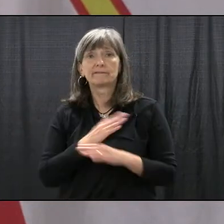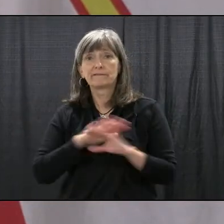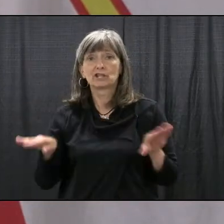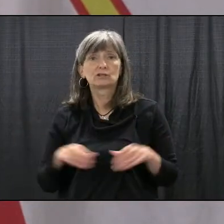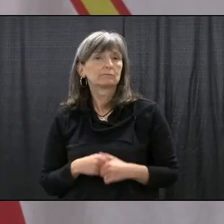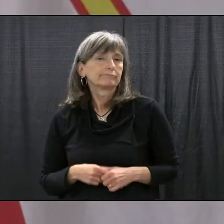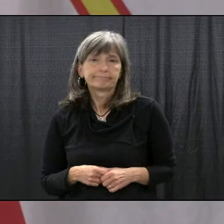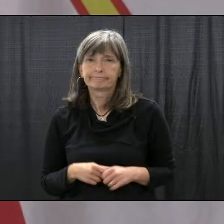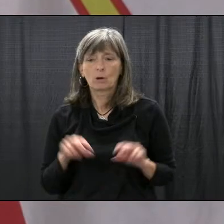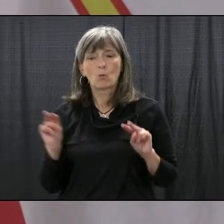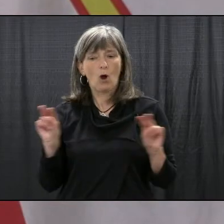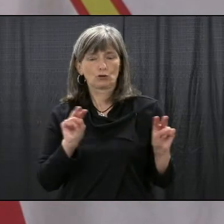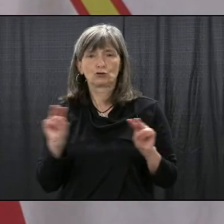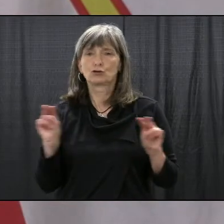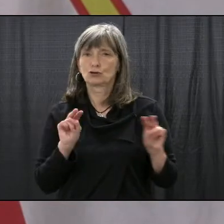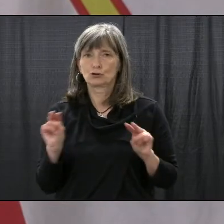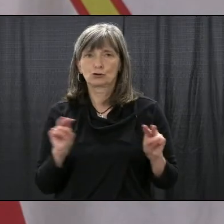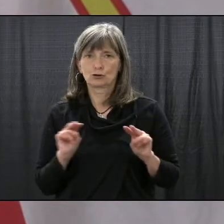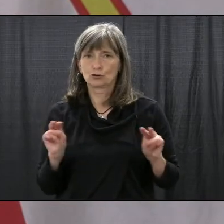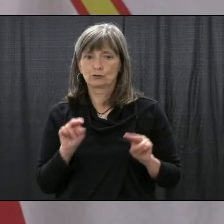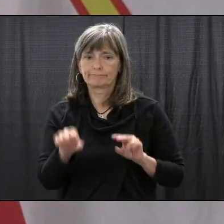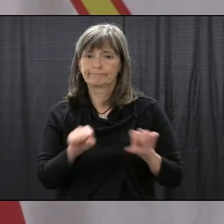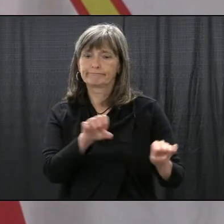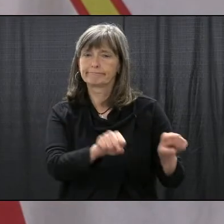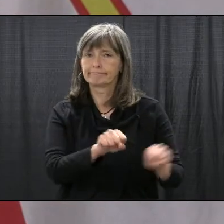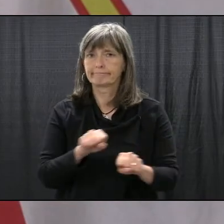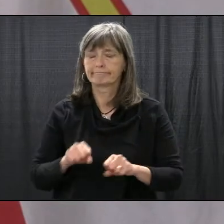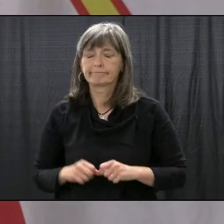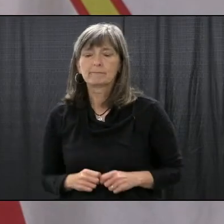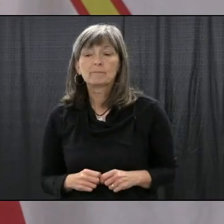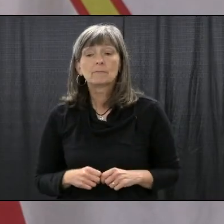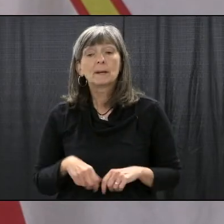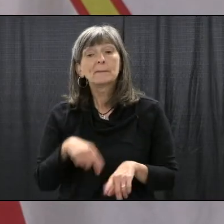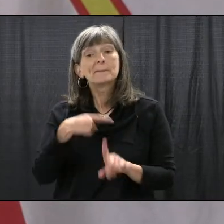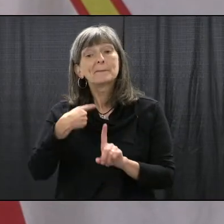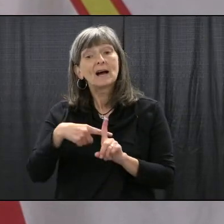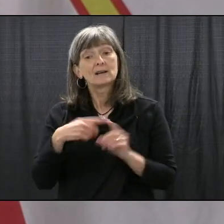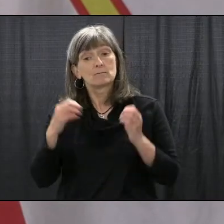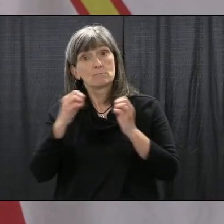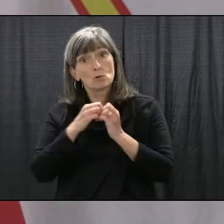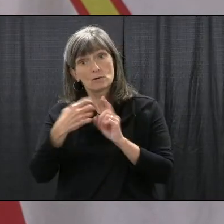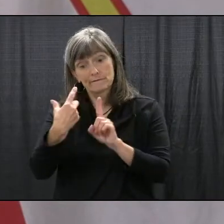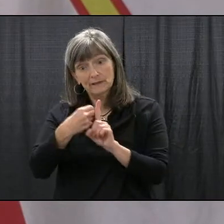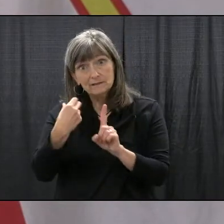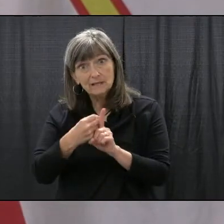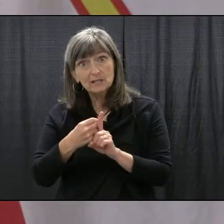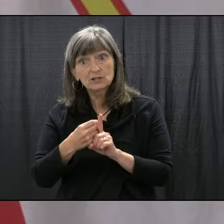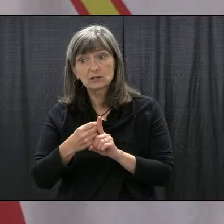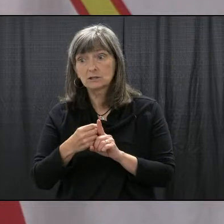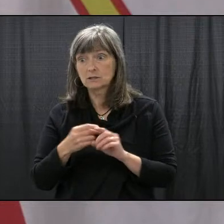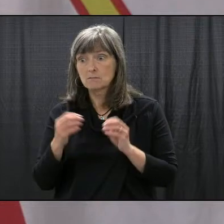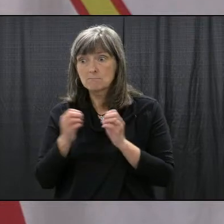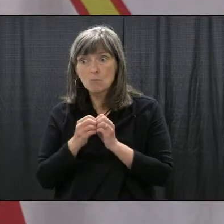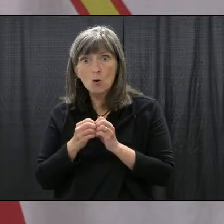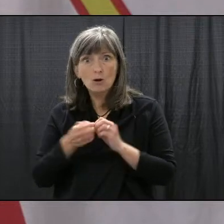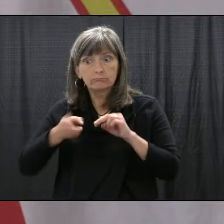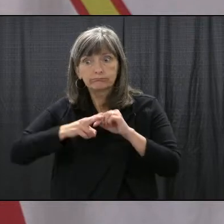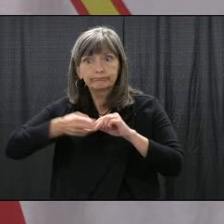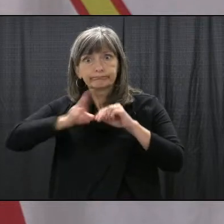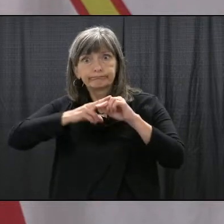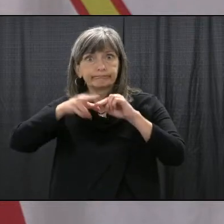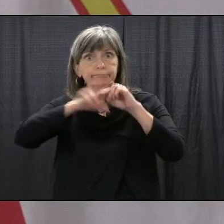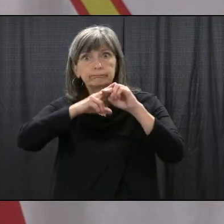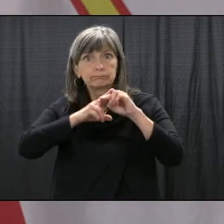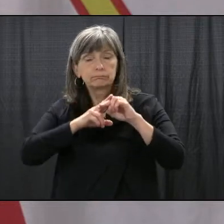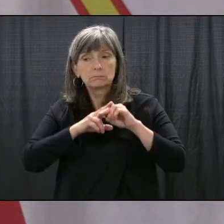find as many cases as we can. But the other thing we have to remember is that as vaccination rates increase and as we see more, and certainly, if we